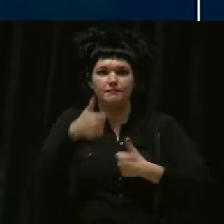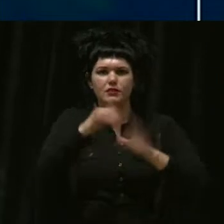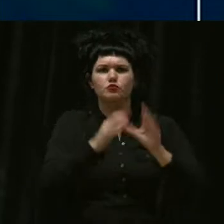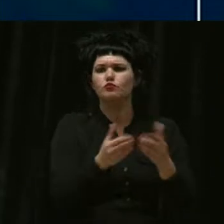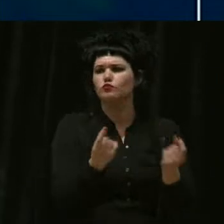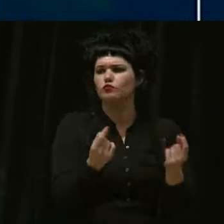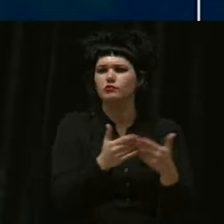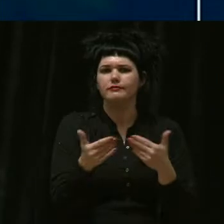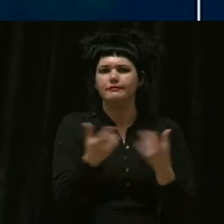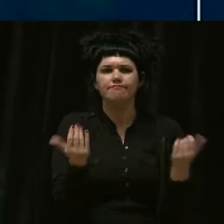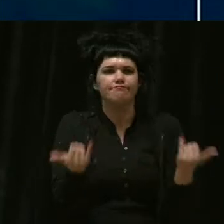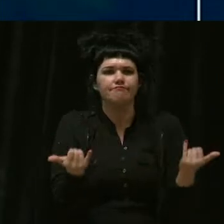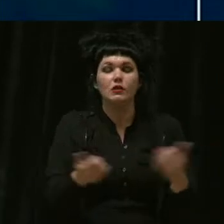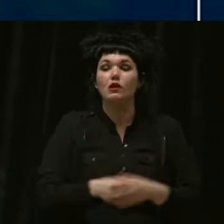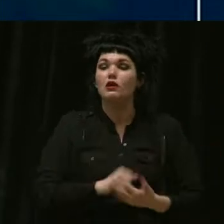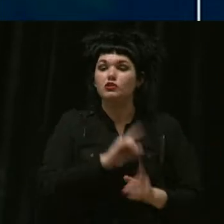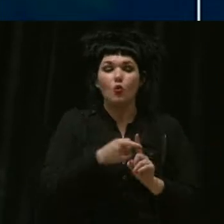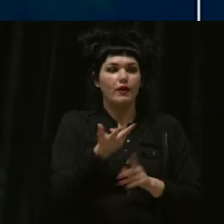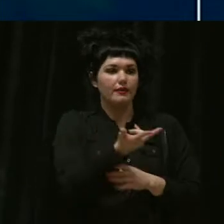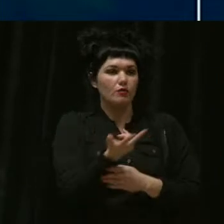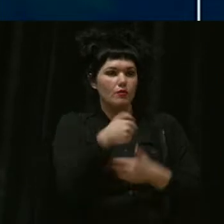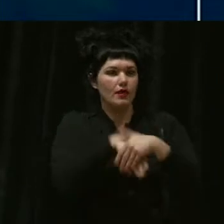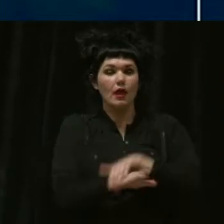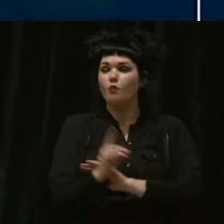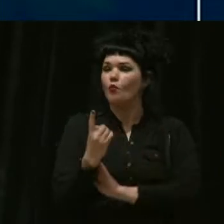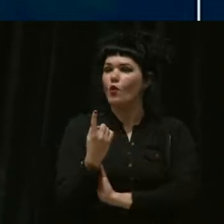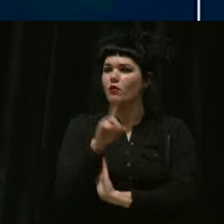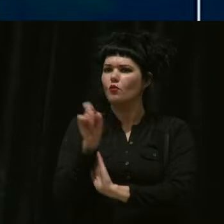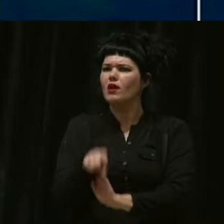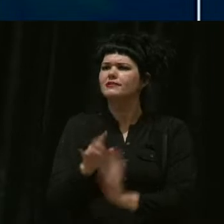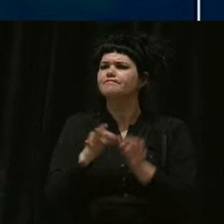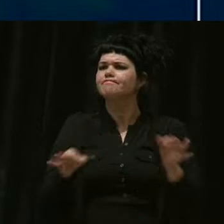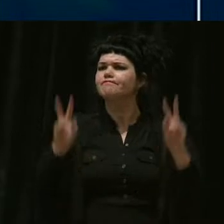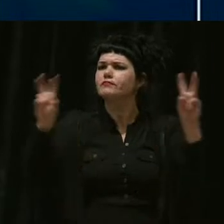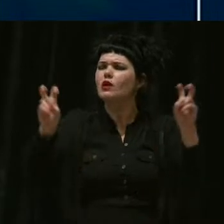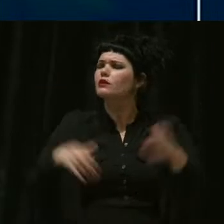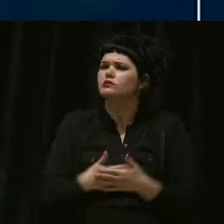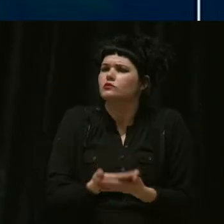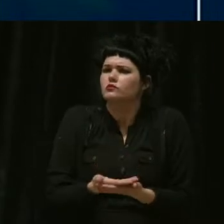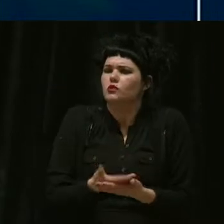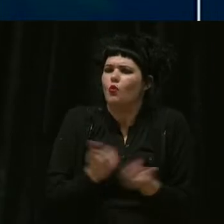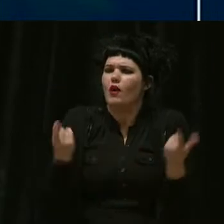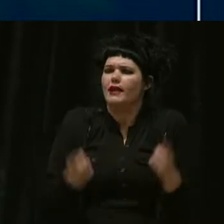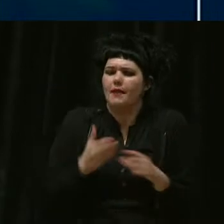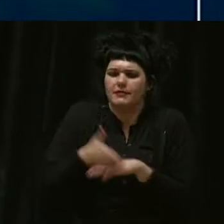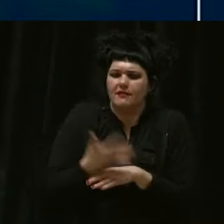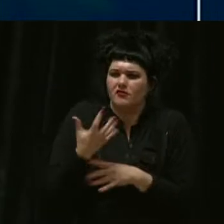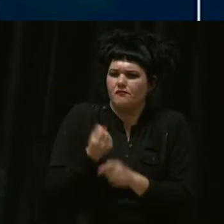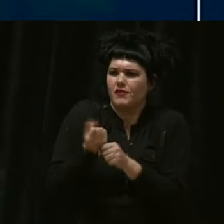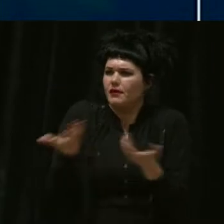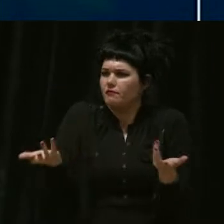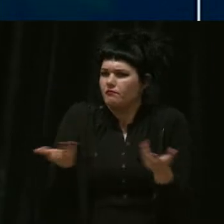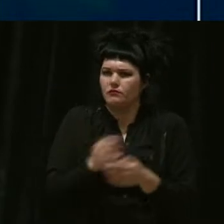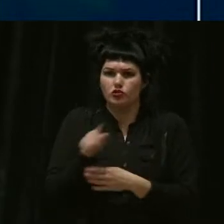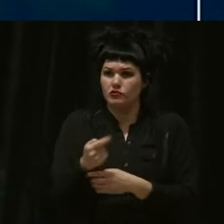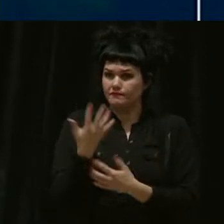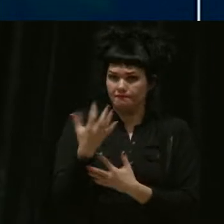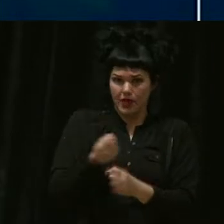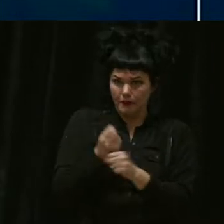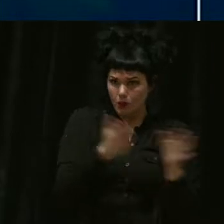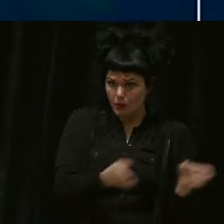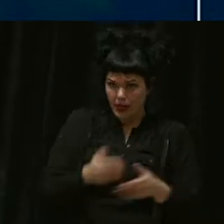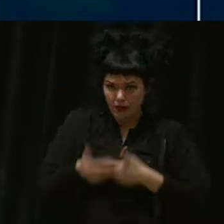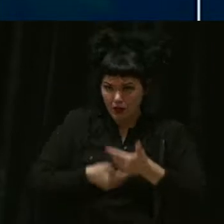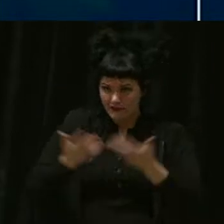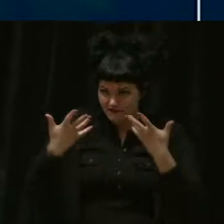one of the questions that was phrased was, so what happens after year five? Is this just a five-year planning process, or